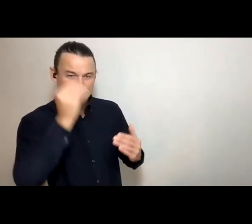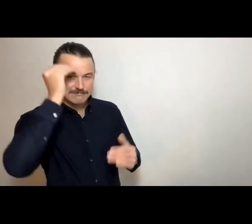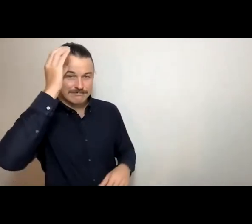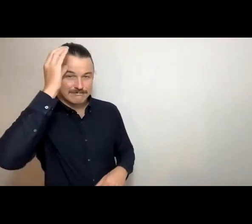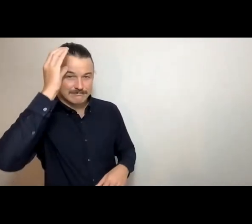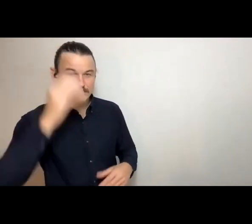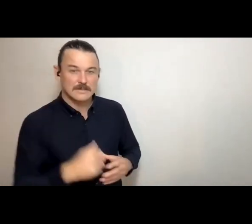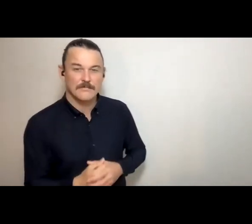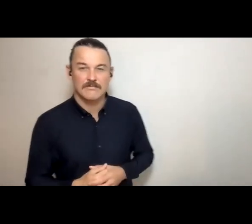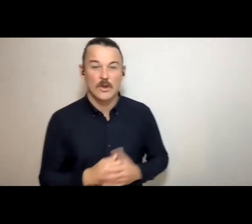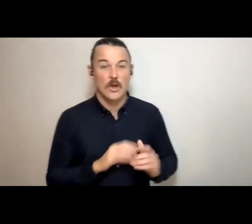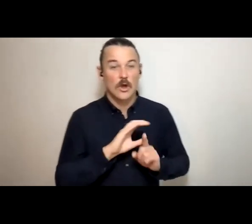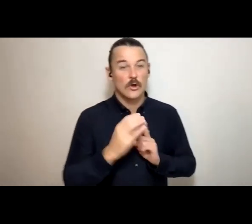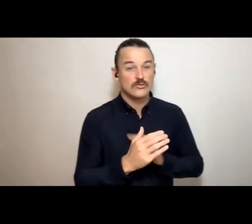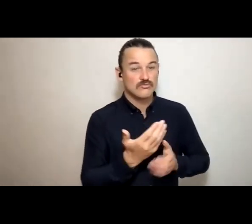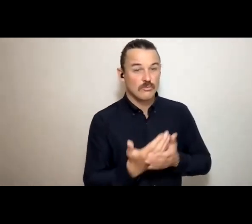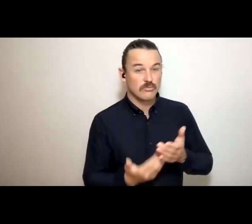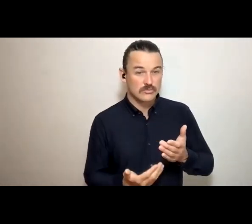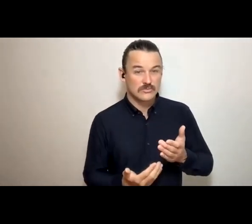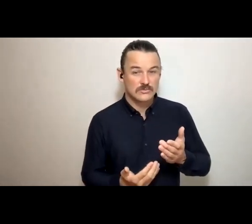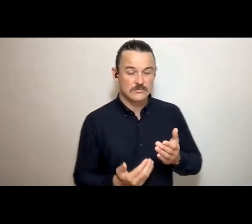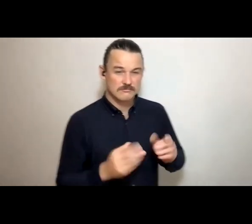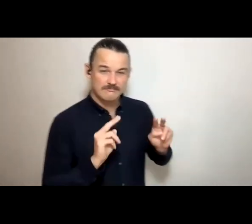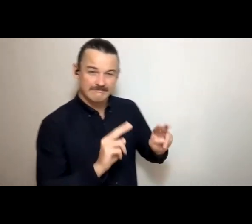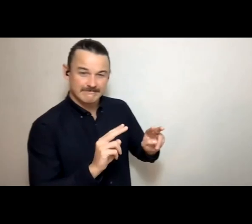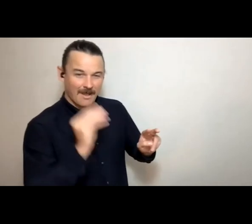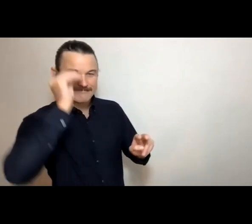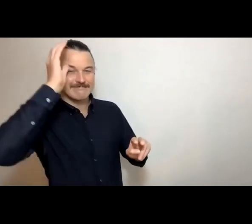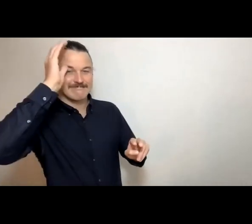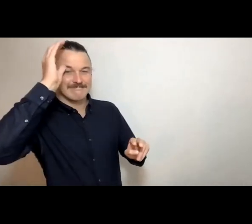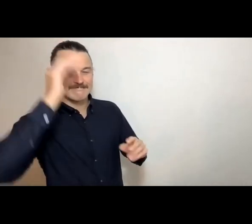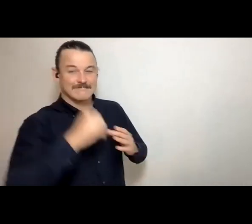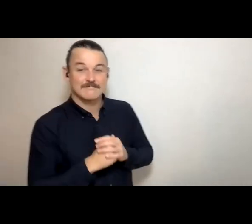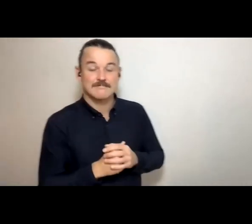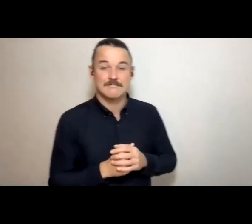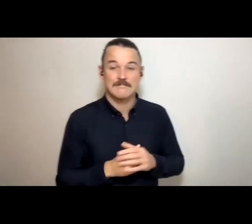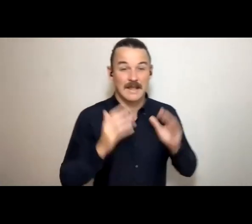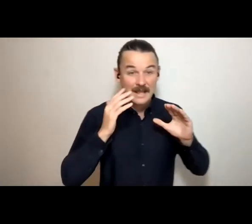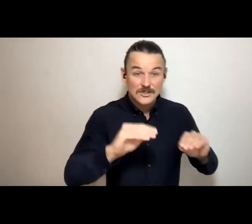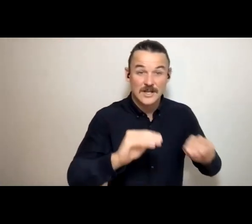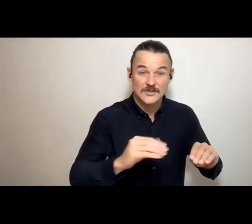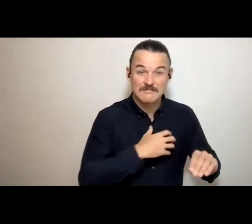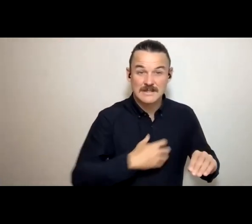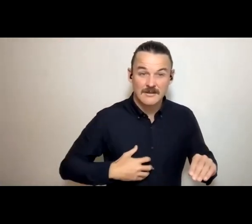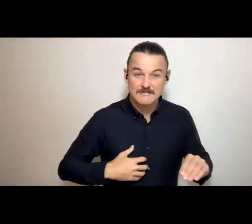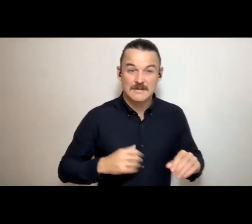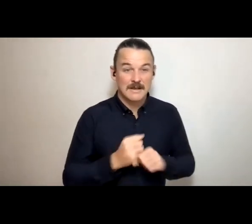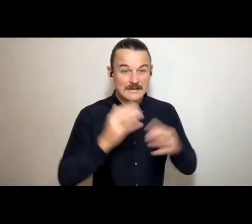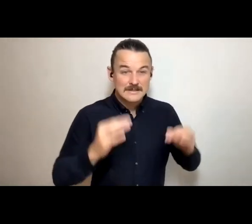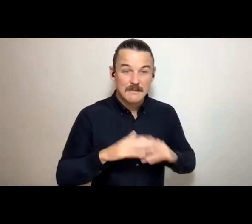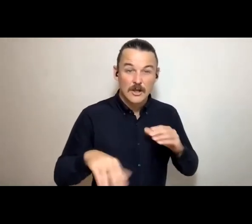the cultural reporter, educational administrator, making those decisions about inclusion, um,